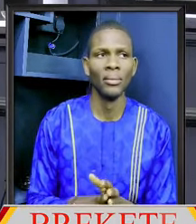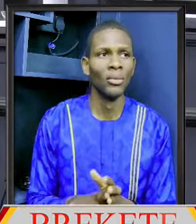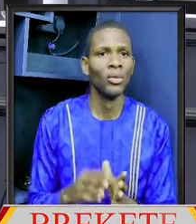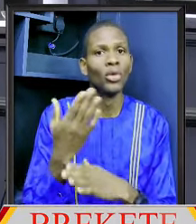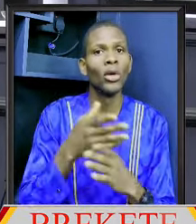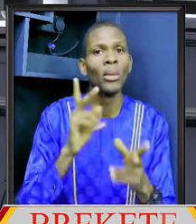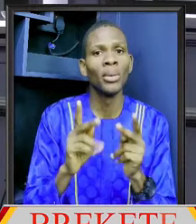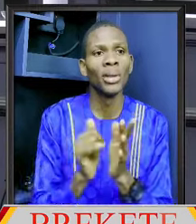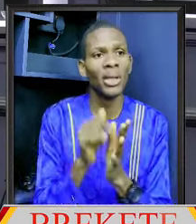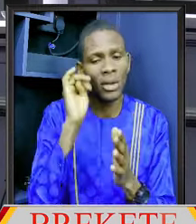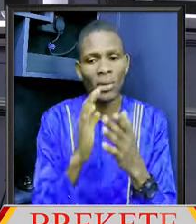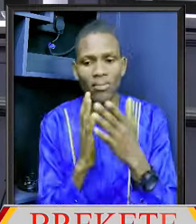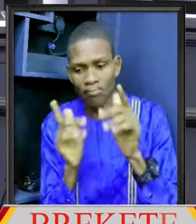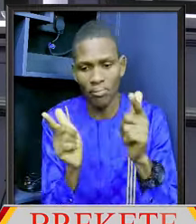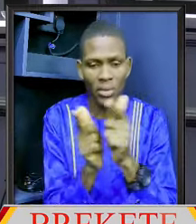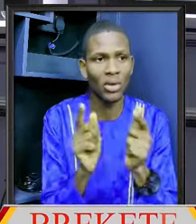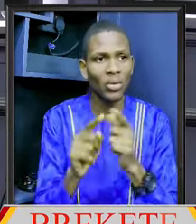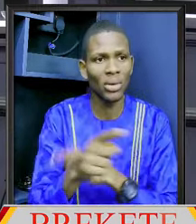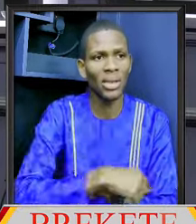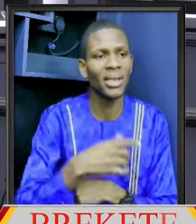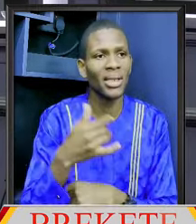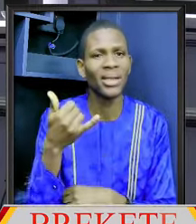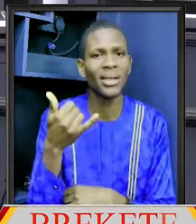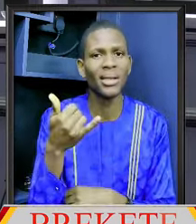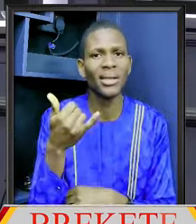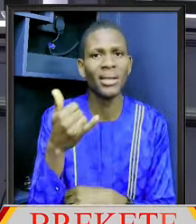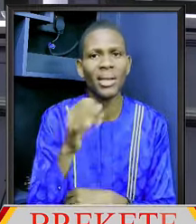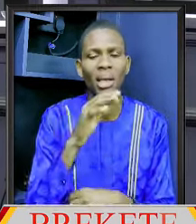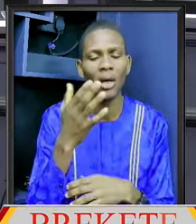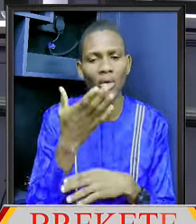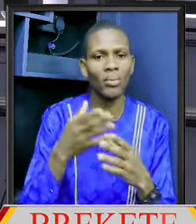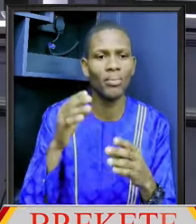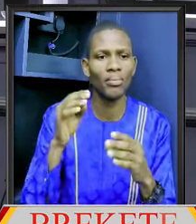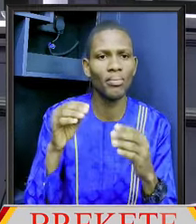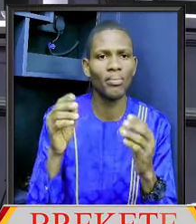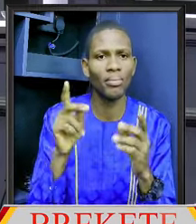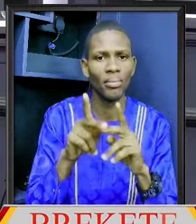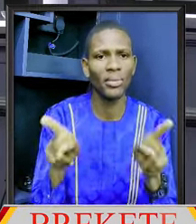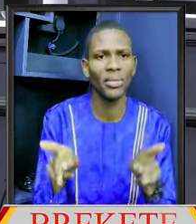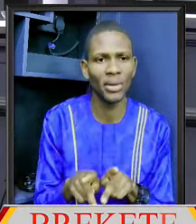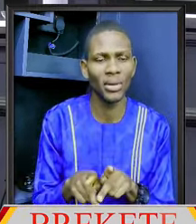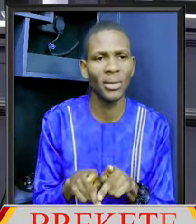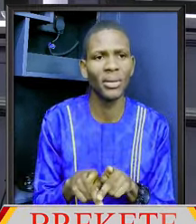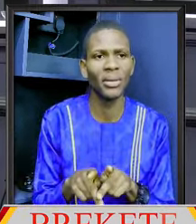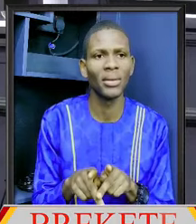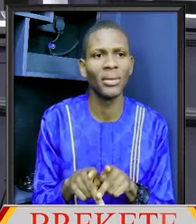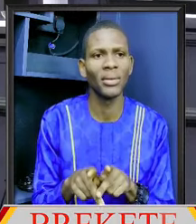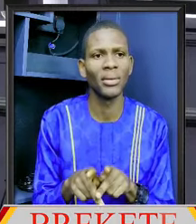Some people where I go come across today, they're there for some places.